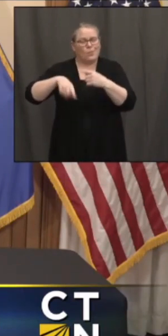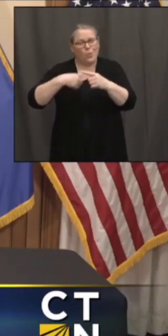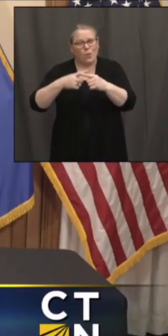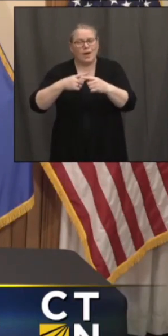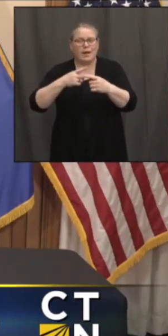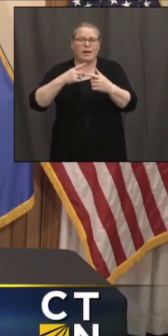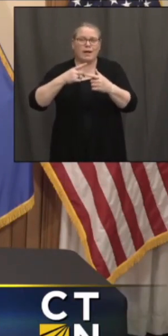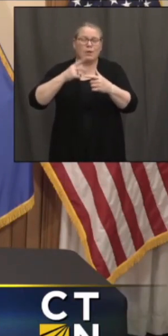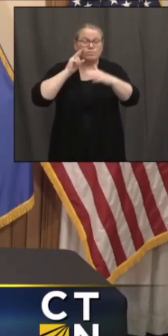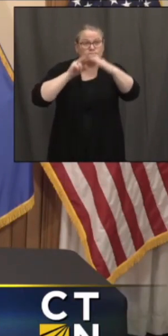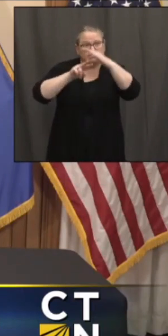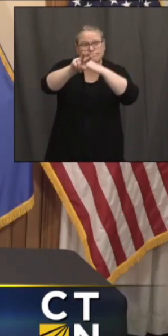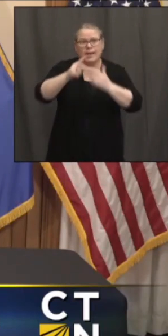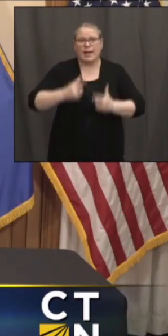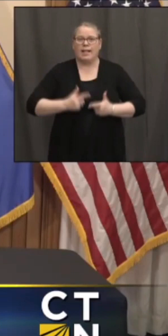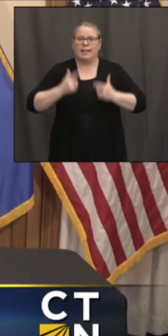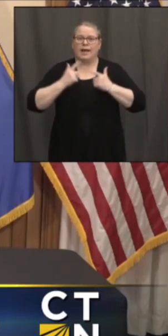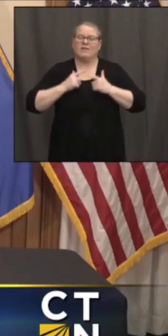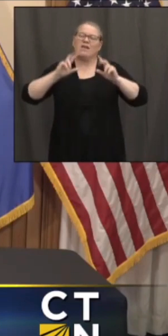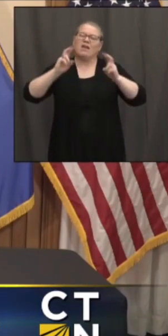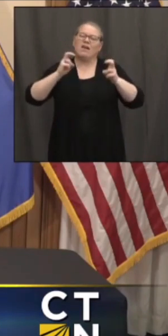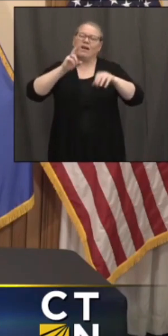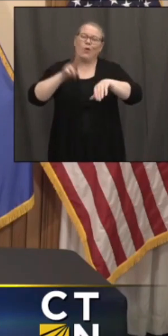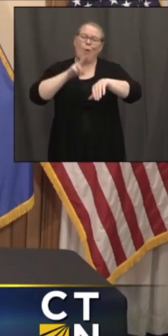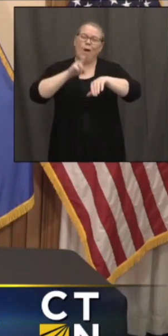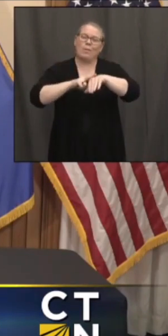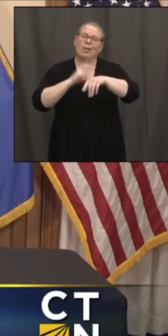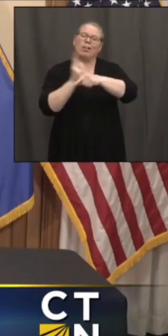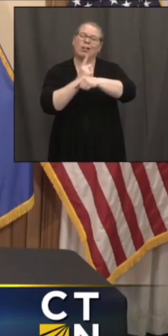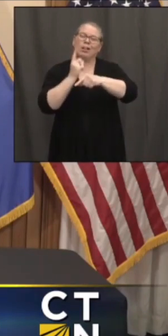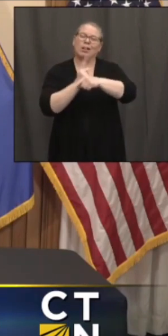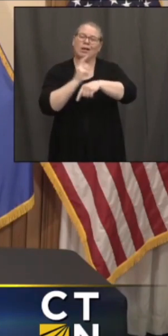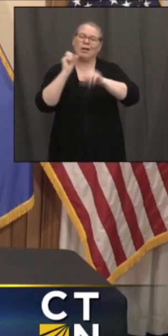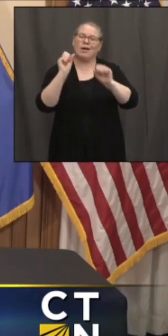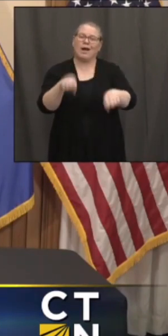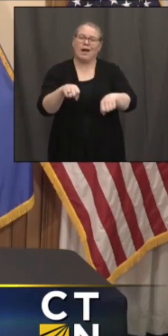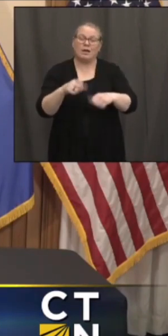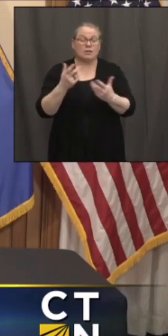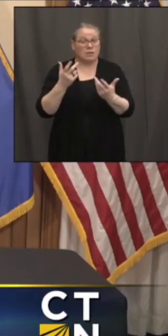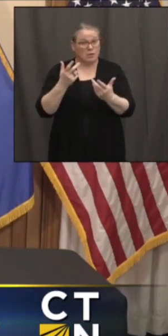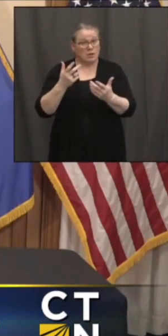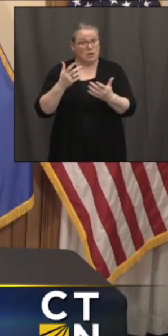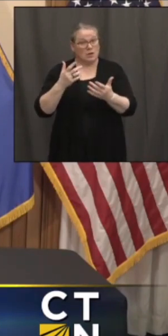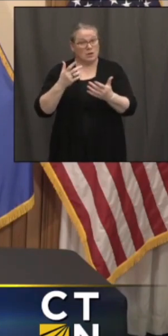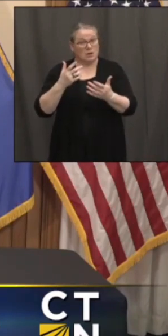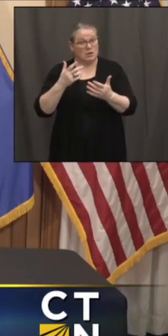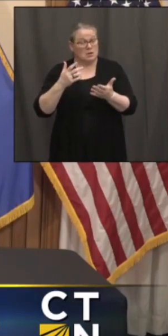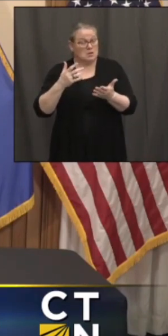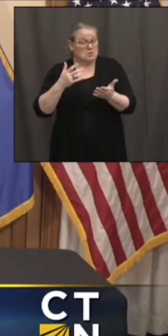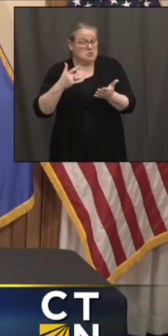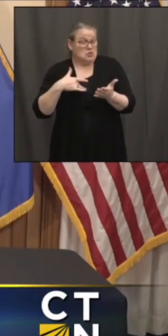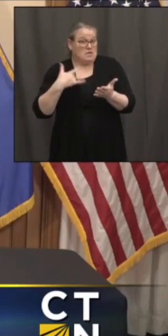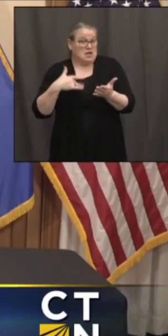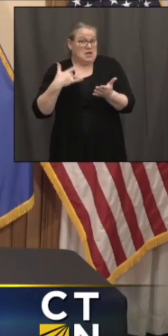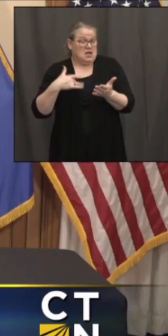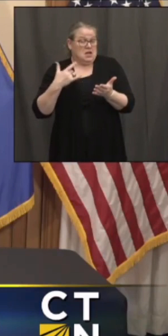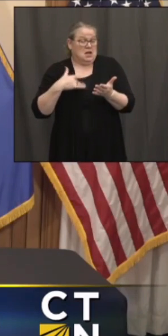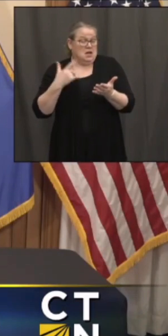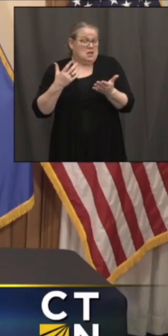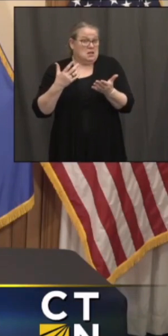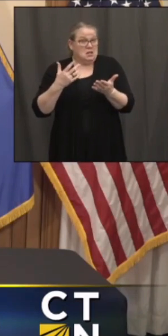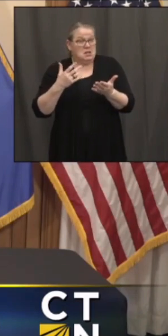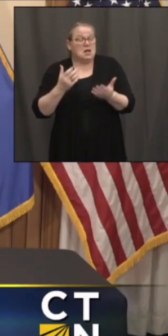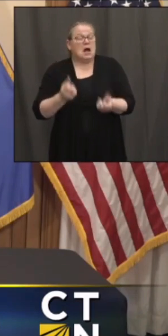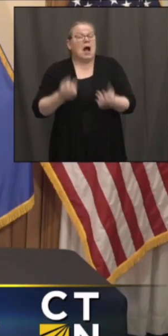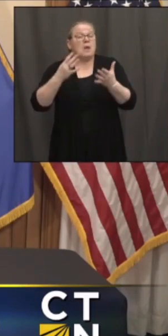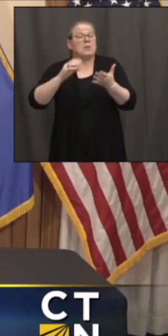back to normal. Is there a specific percentage of the population getting the vaccine that you would see as the tipping point for that? And